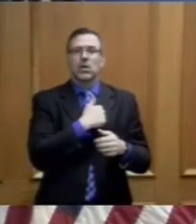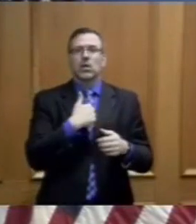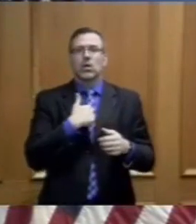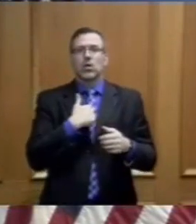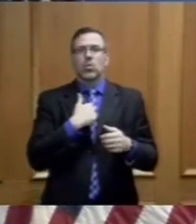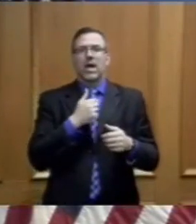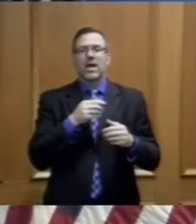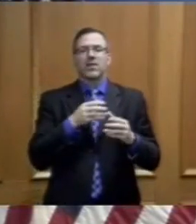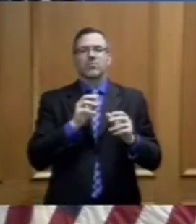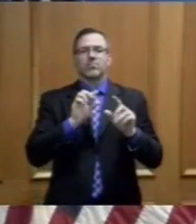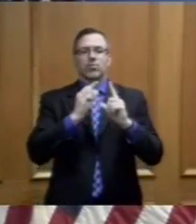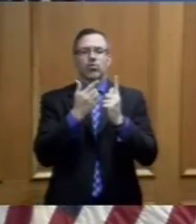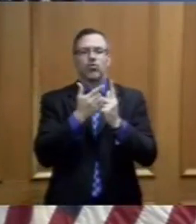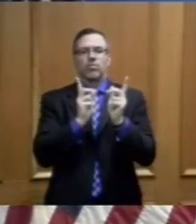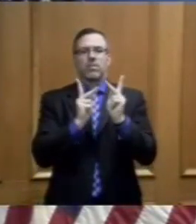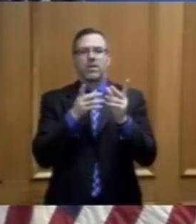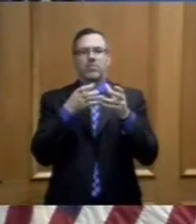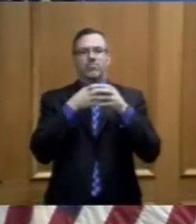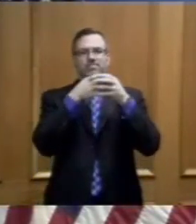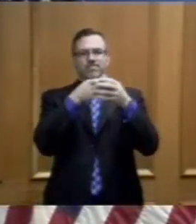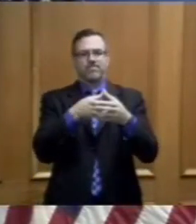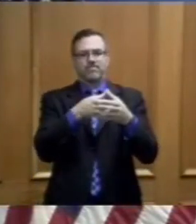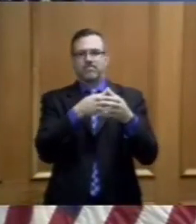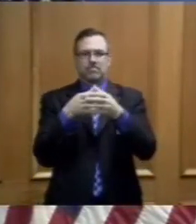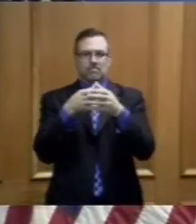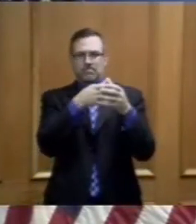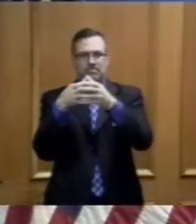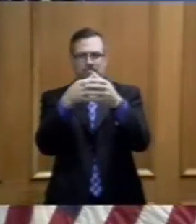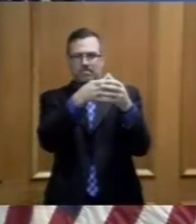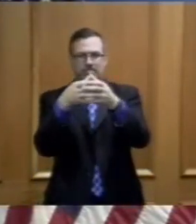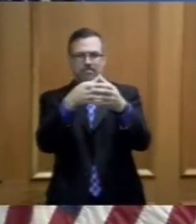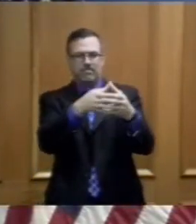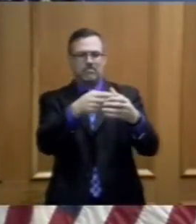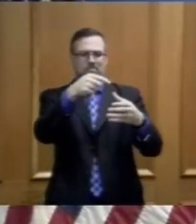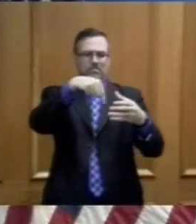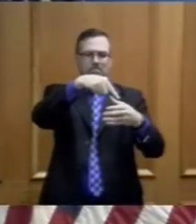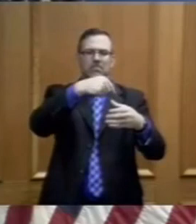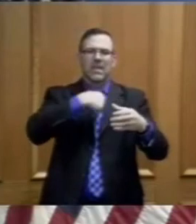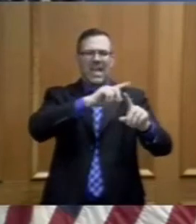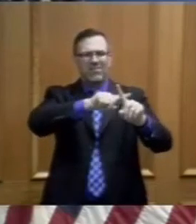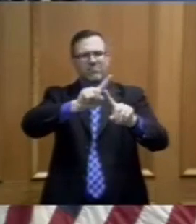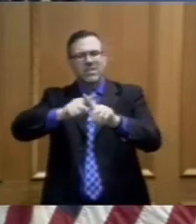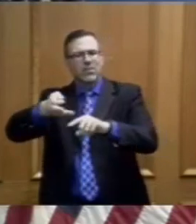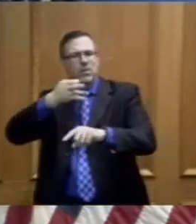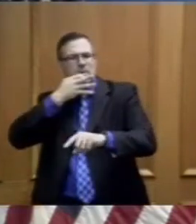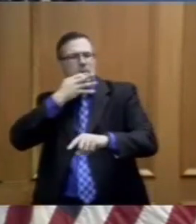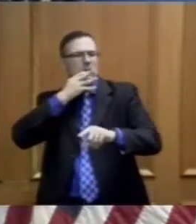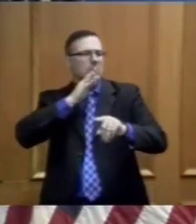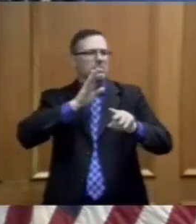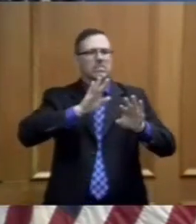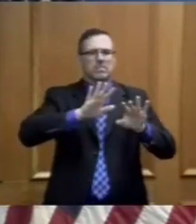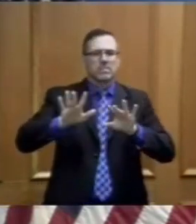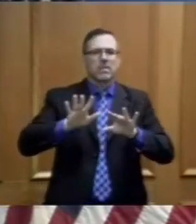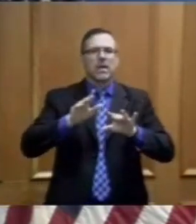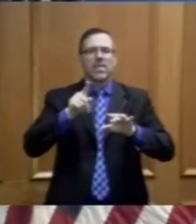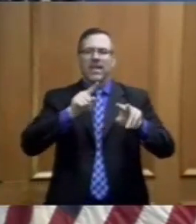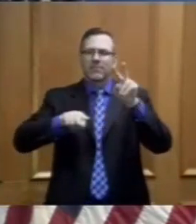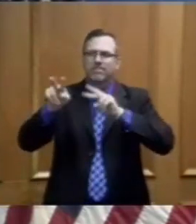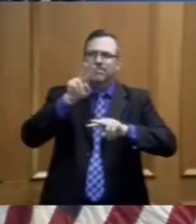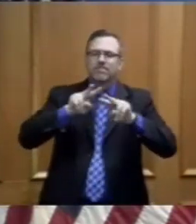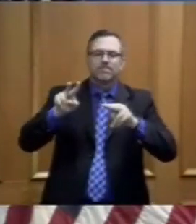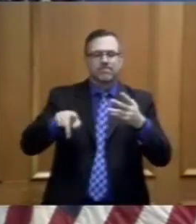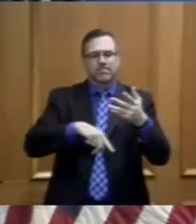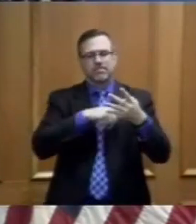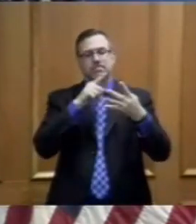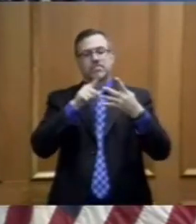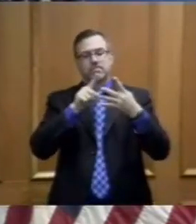group of individuals, all with different expertise, cited the facility, understood everybody's requirements. Second phase is the